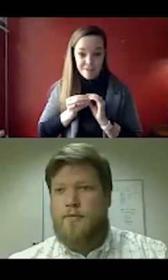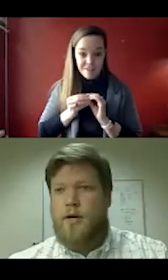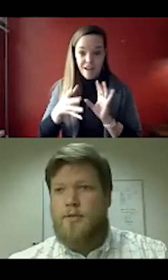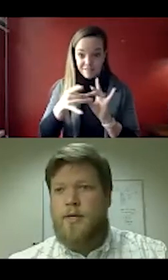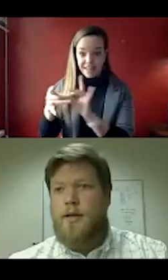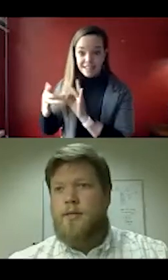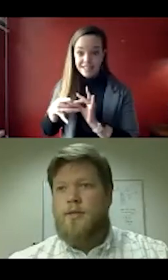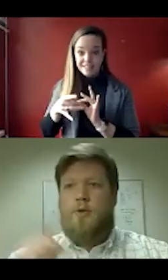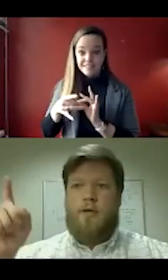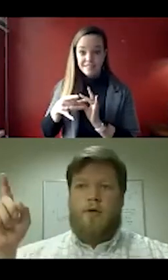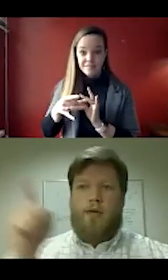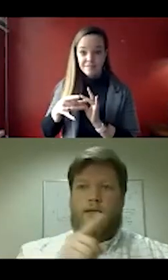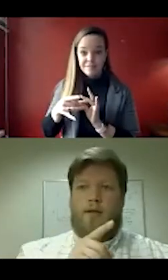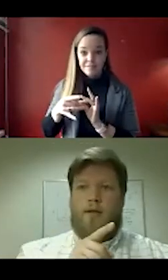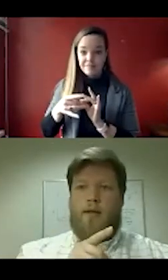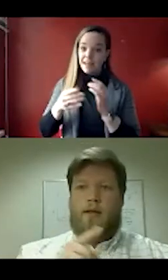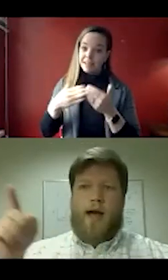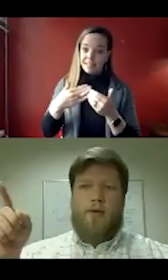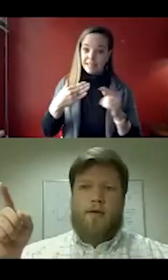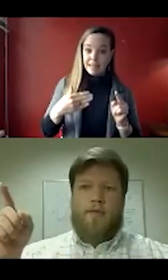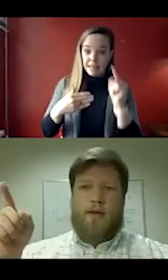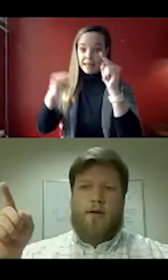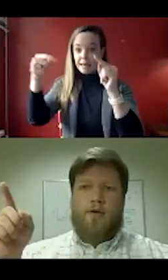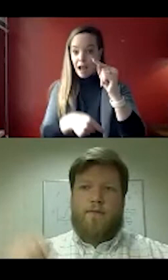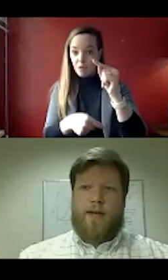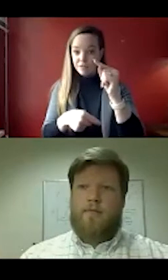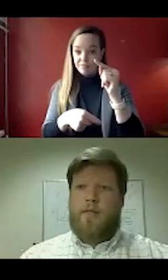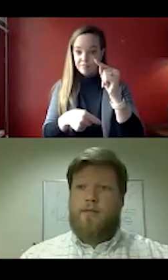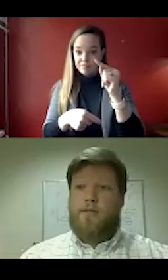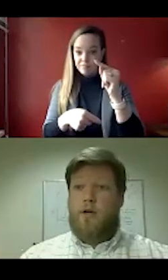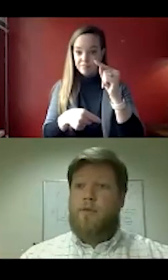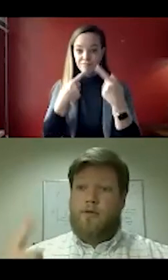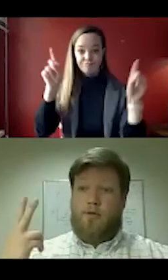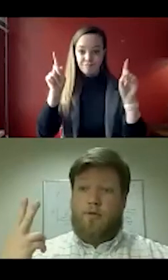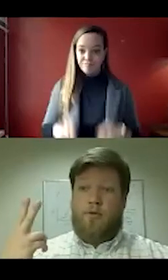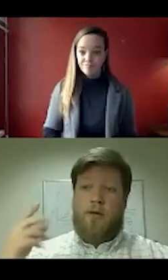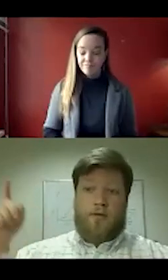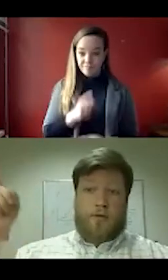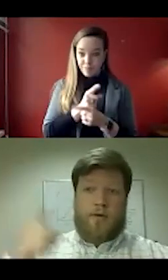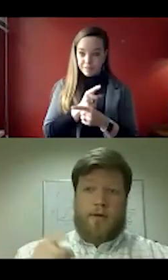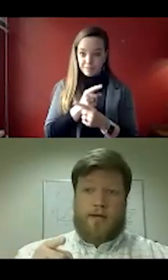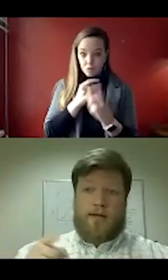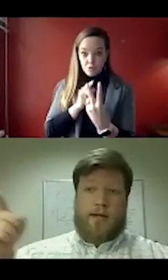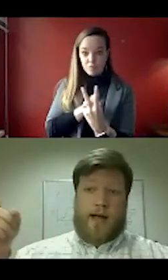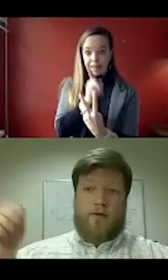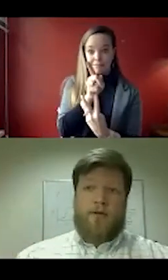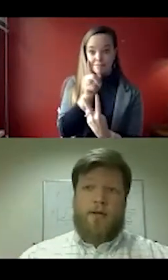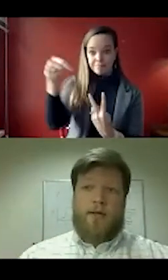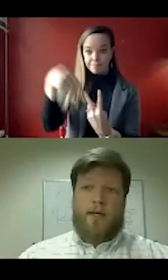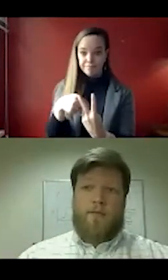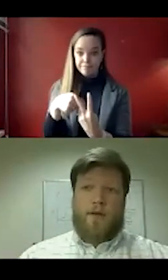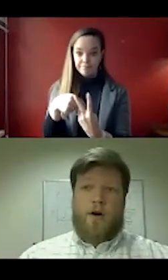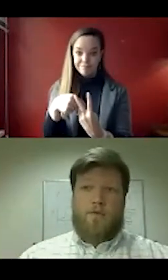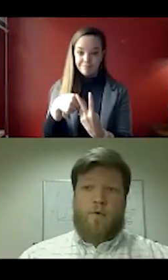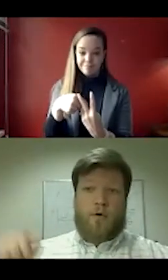set of nodes, then you can go in and out of that node effectively. So if there are 2, you can go in and out.